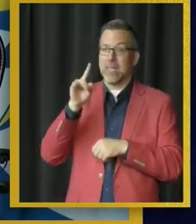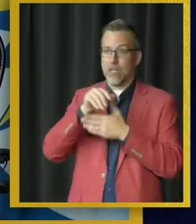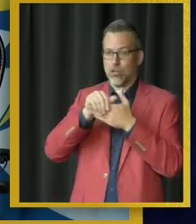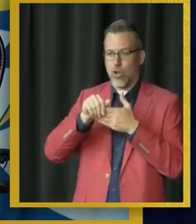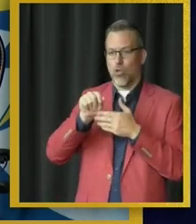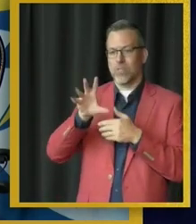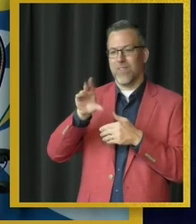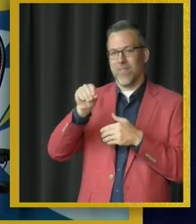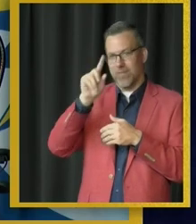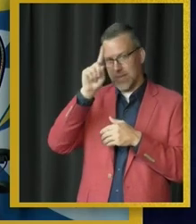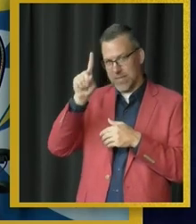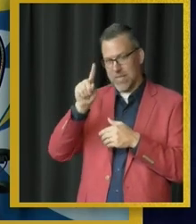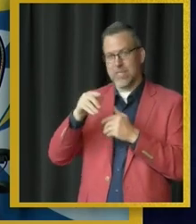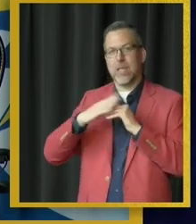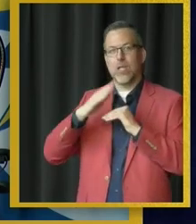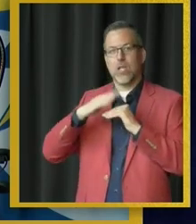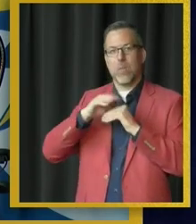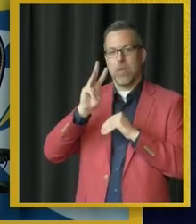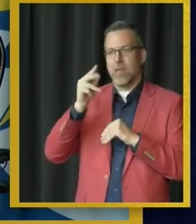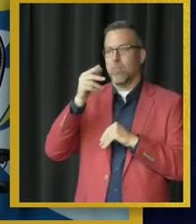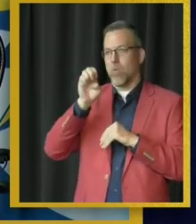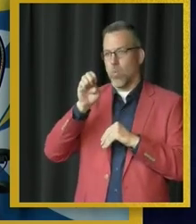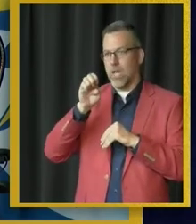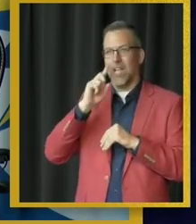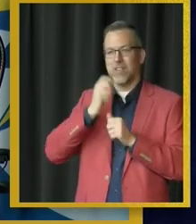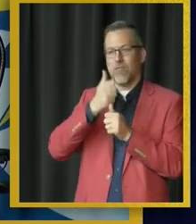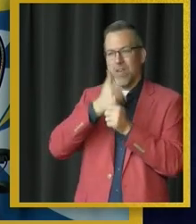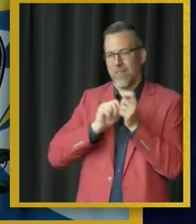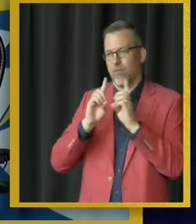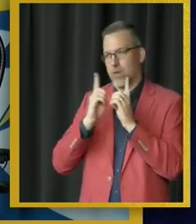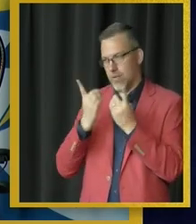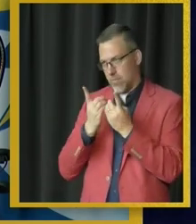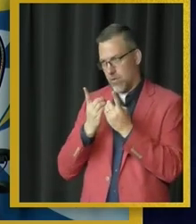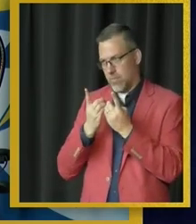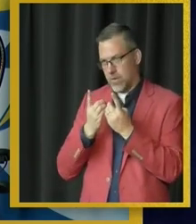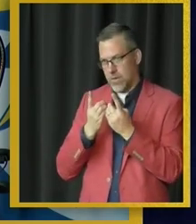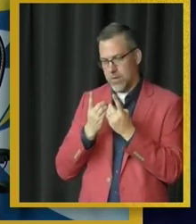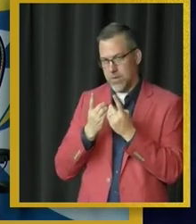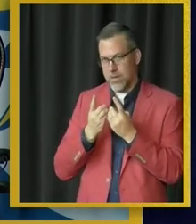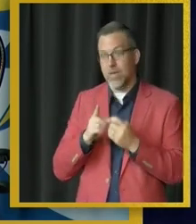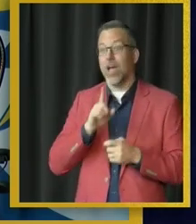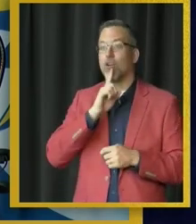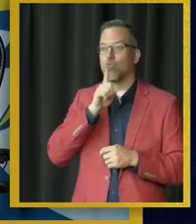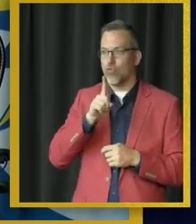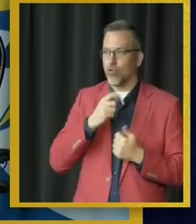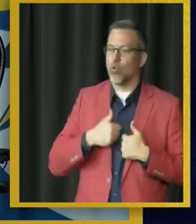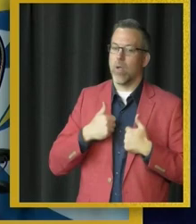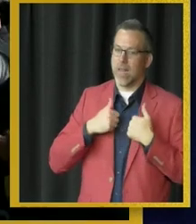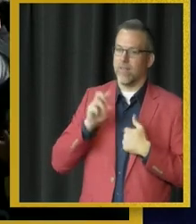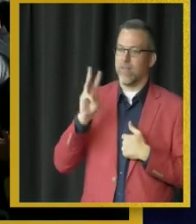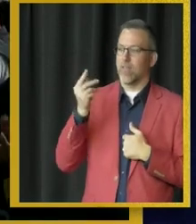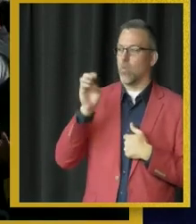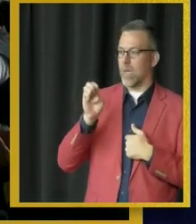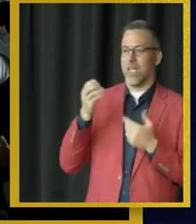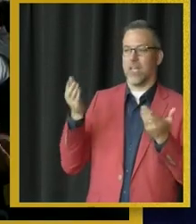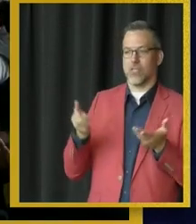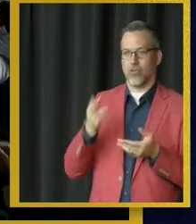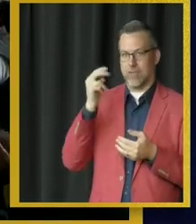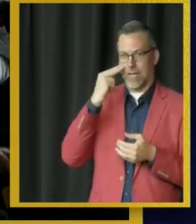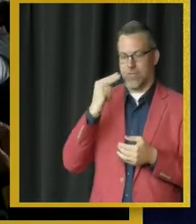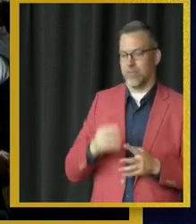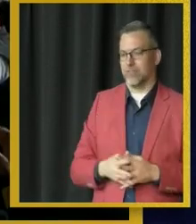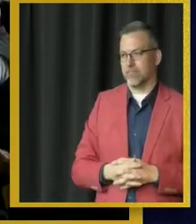$18.50 minimum wage across every department, a true living wage in Nashville.